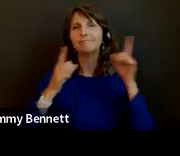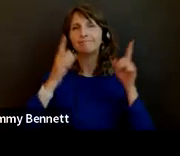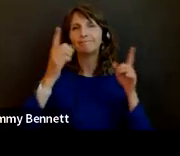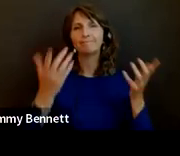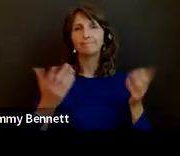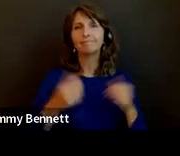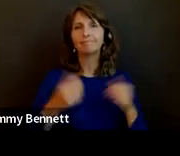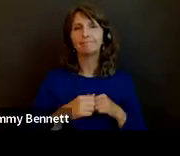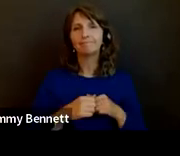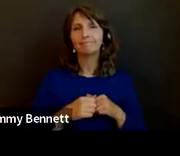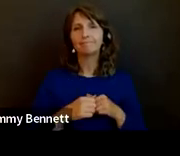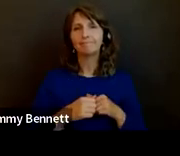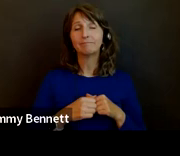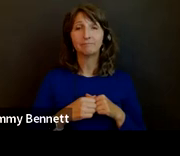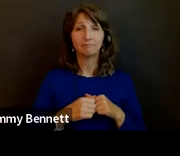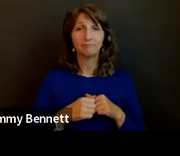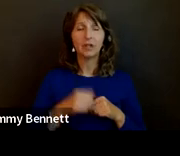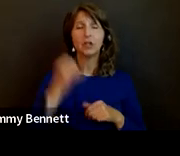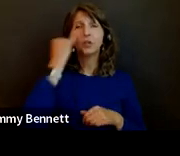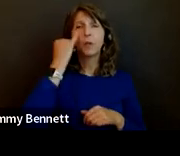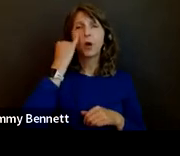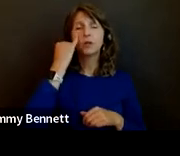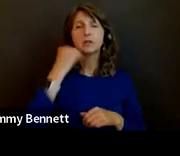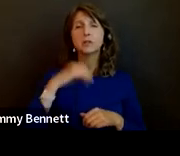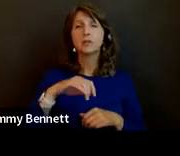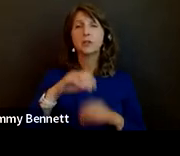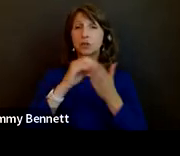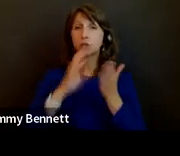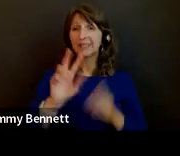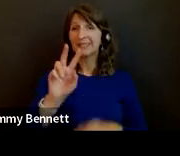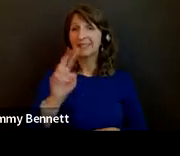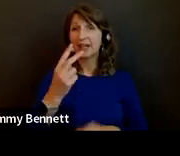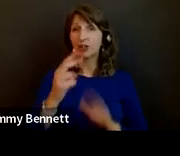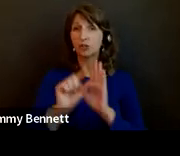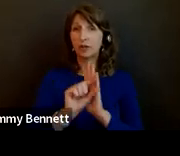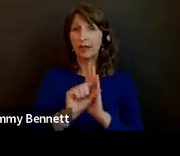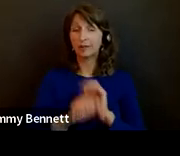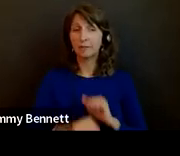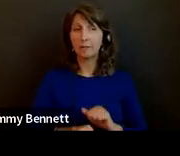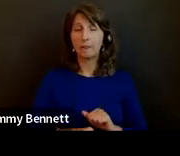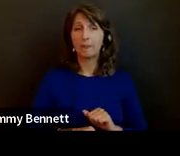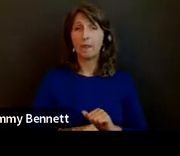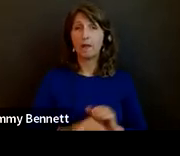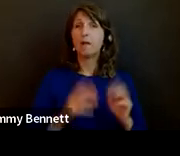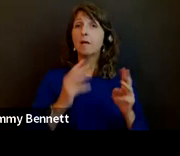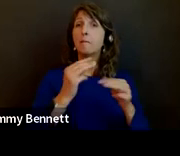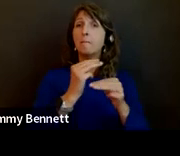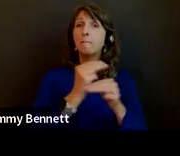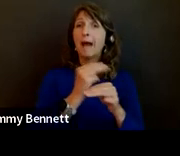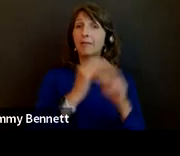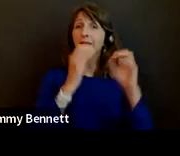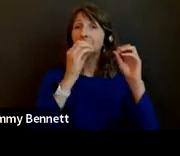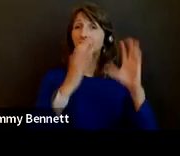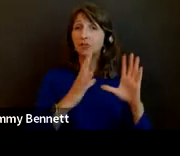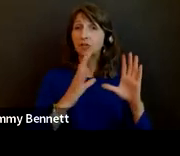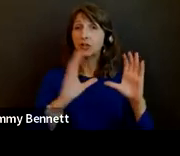fair to say that a second grade student who is in a school that does not have a certified math or reading or English